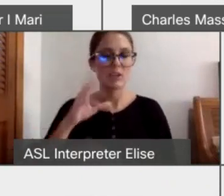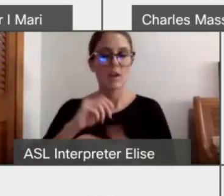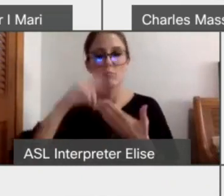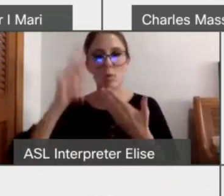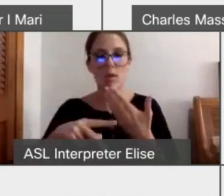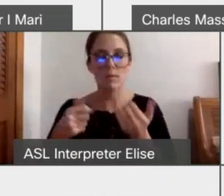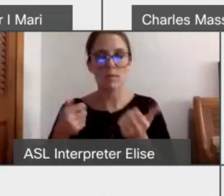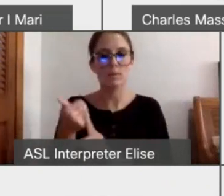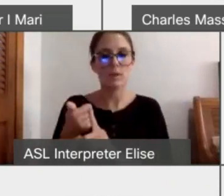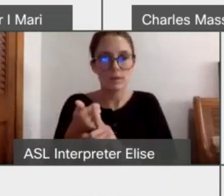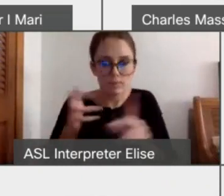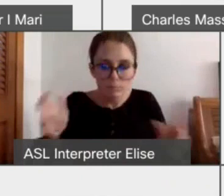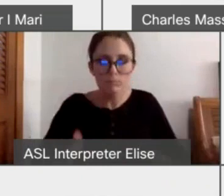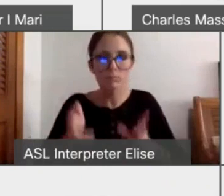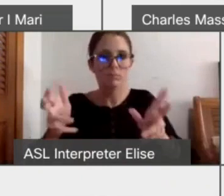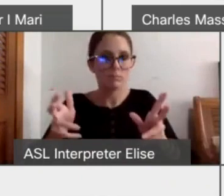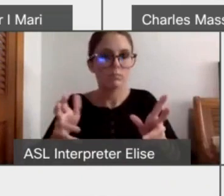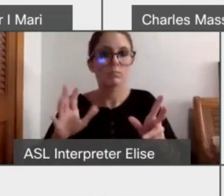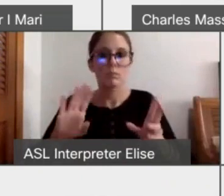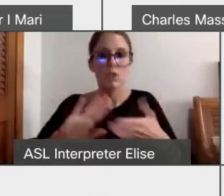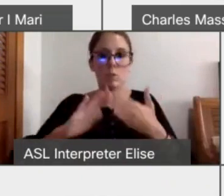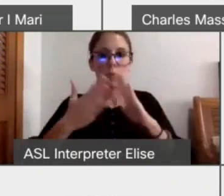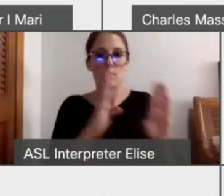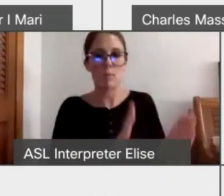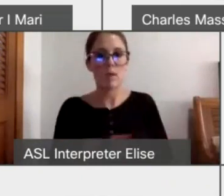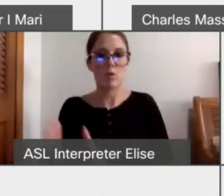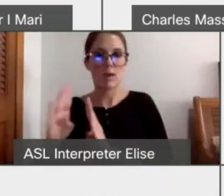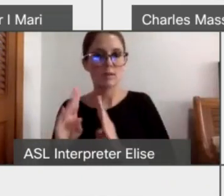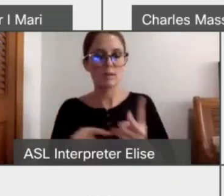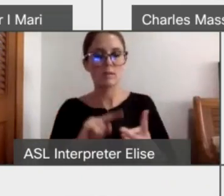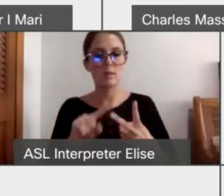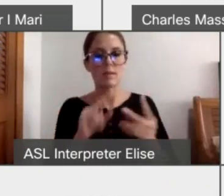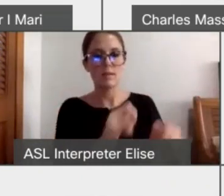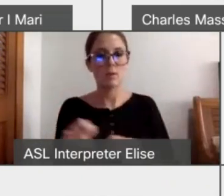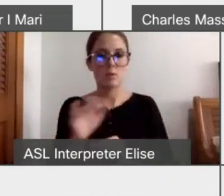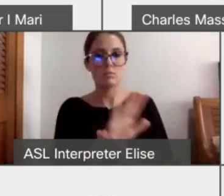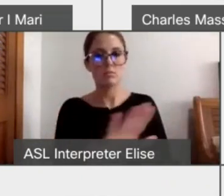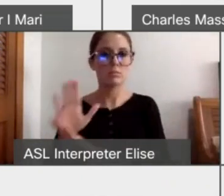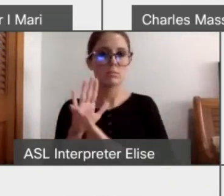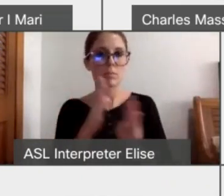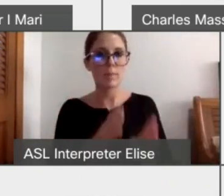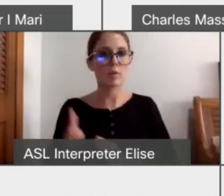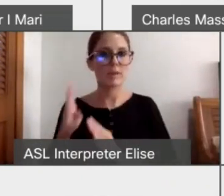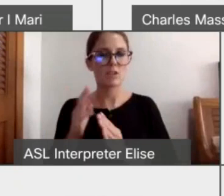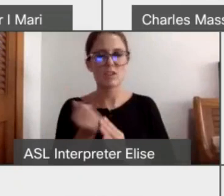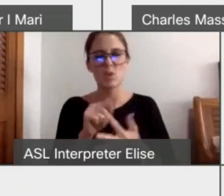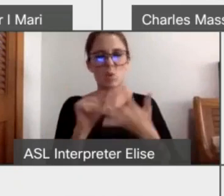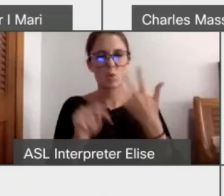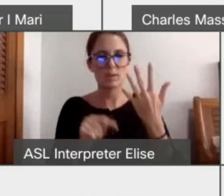that promotes community preparedness, individual preparedness, and there's a couple different components. There's